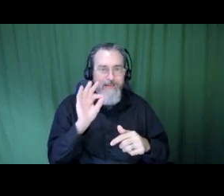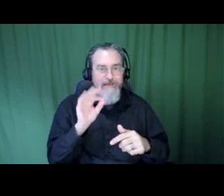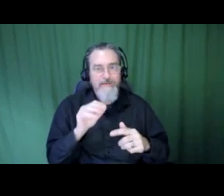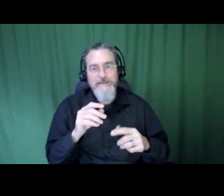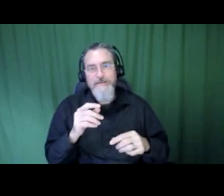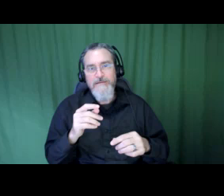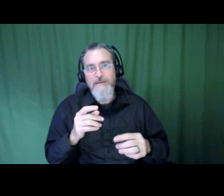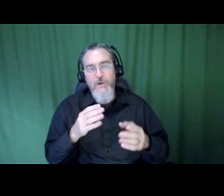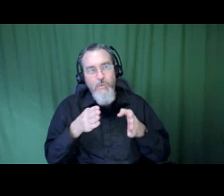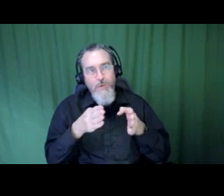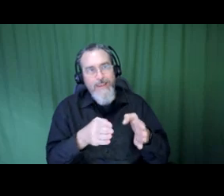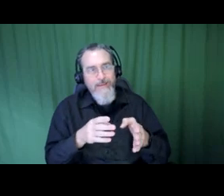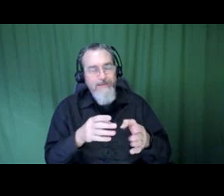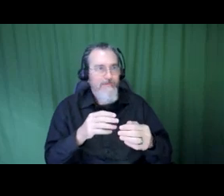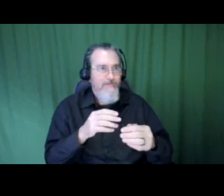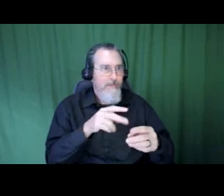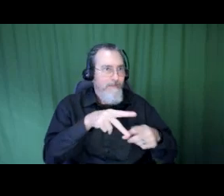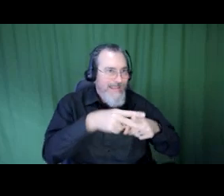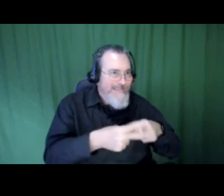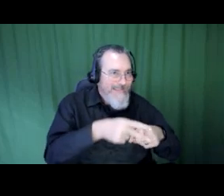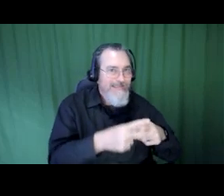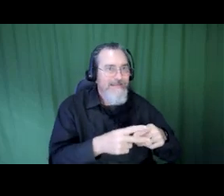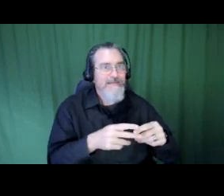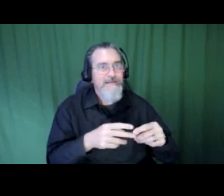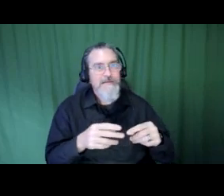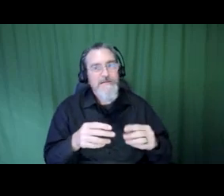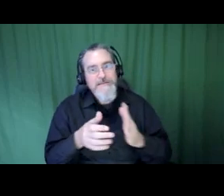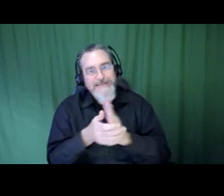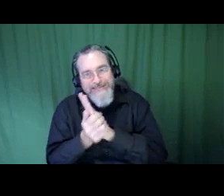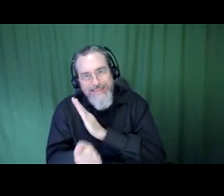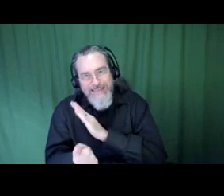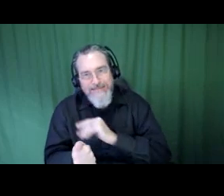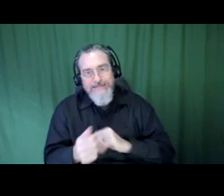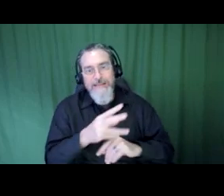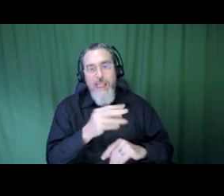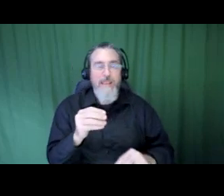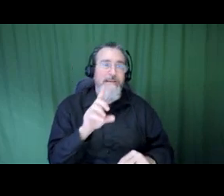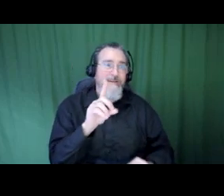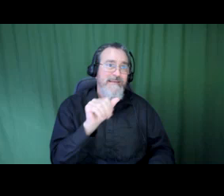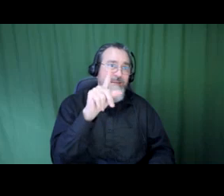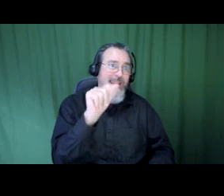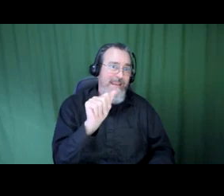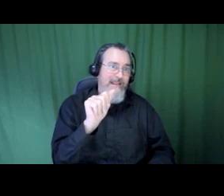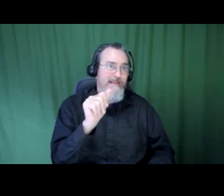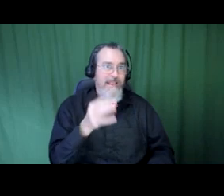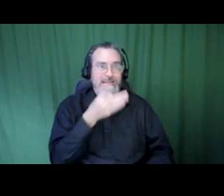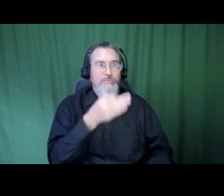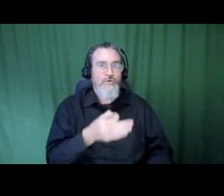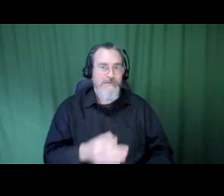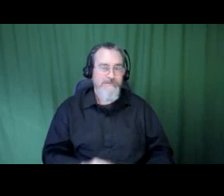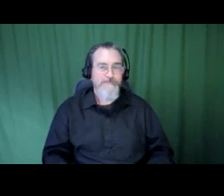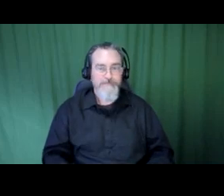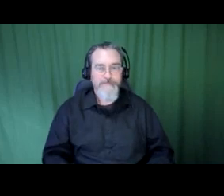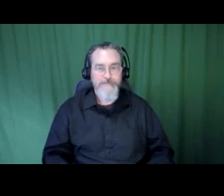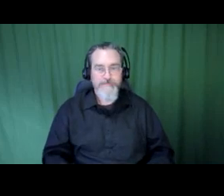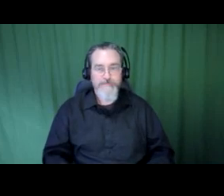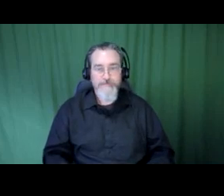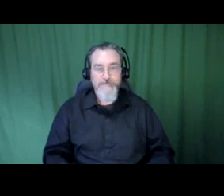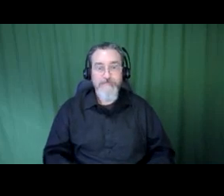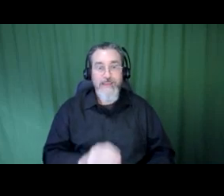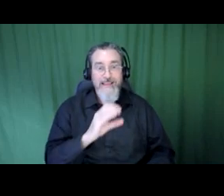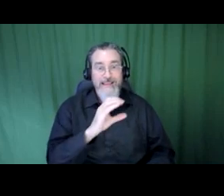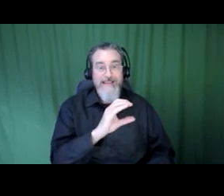also inspection skills, but also data savvy experts. In the city of Cleveland, in the